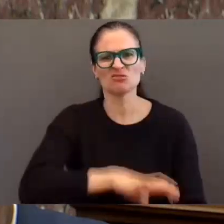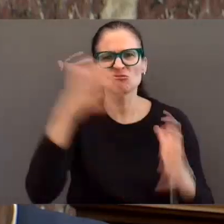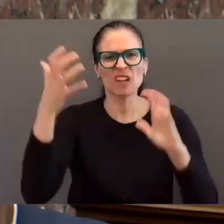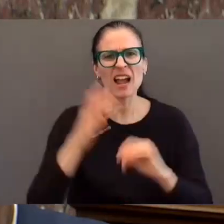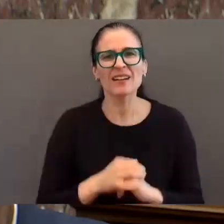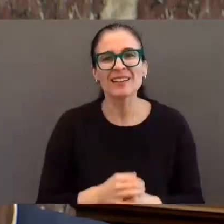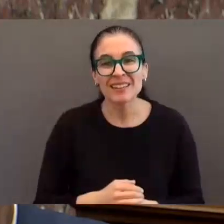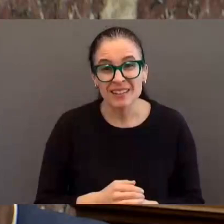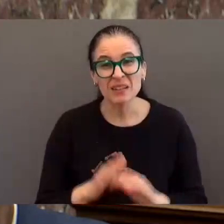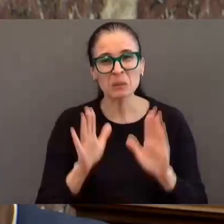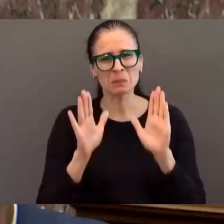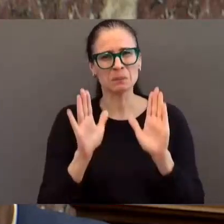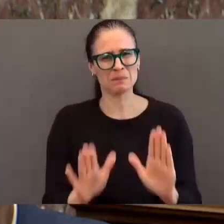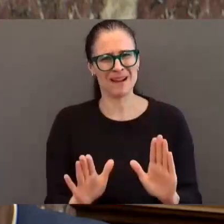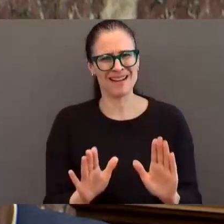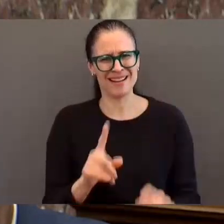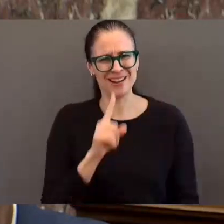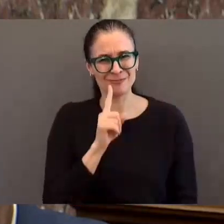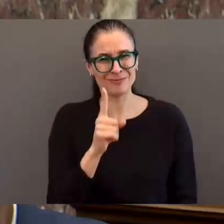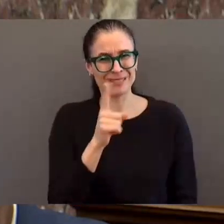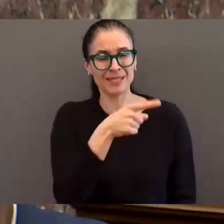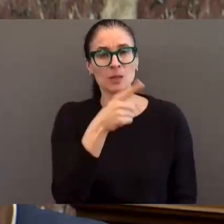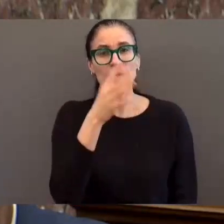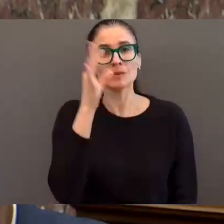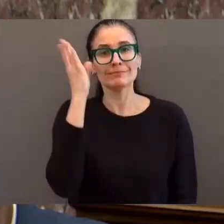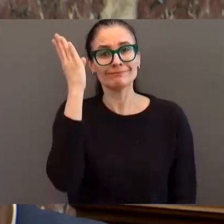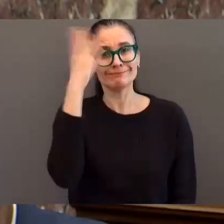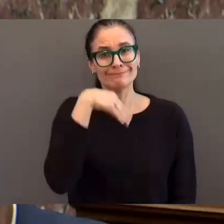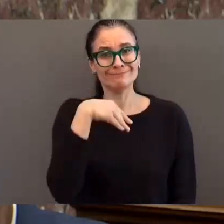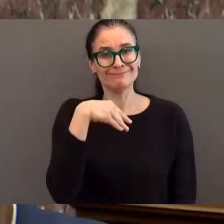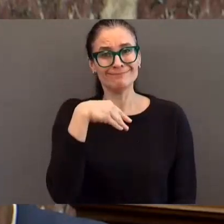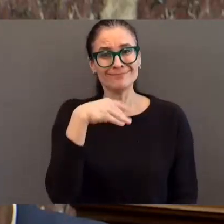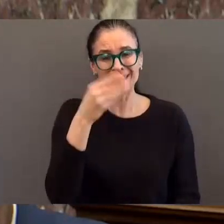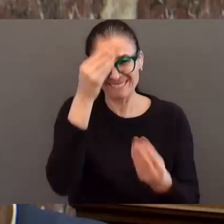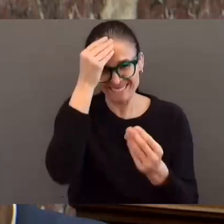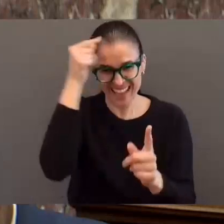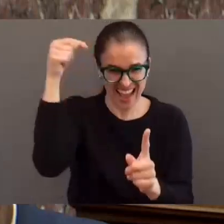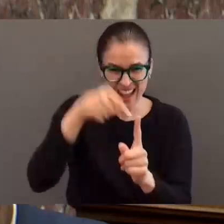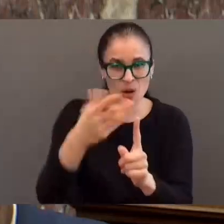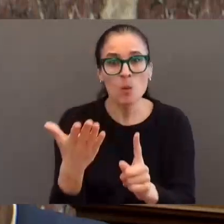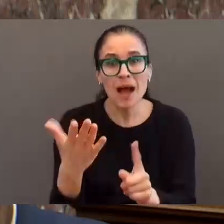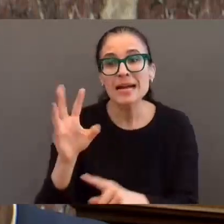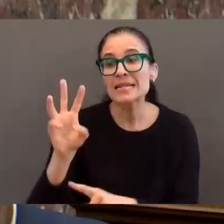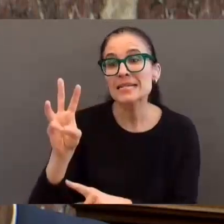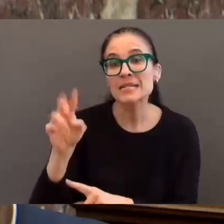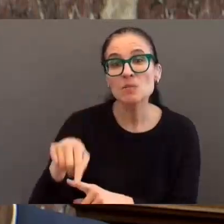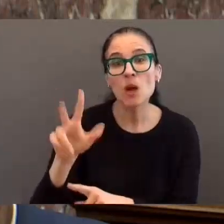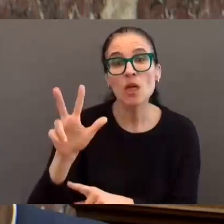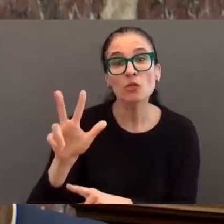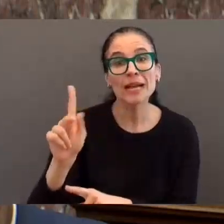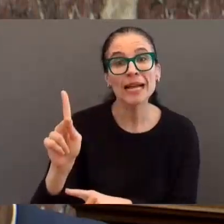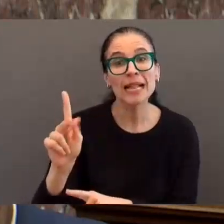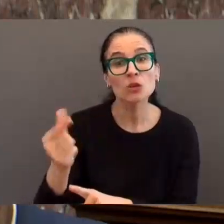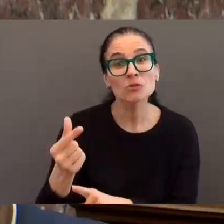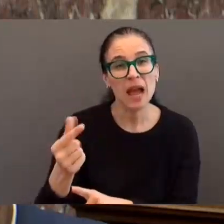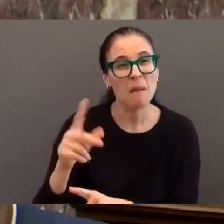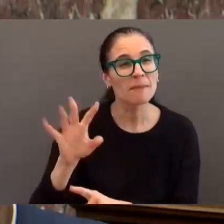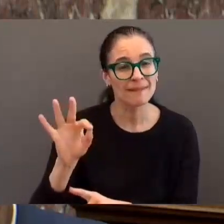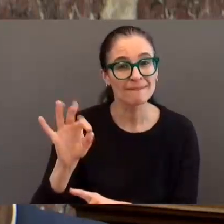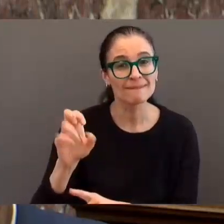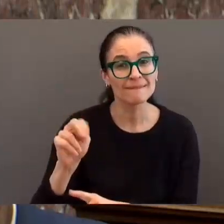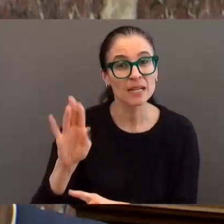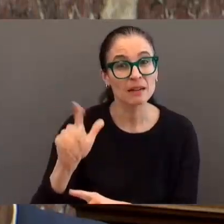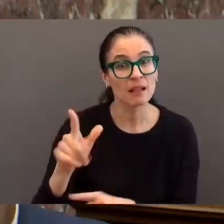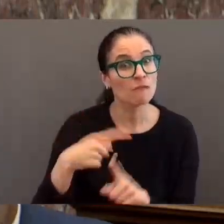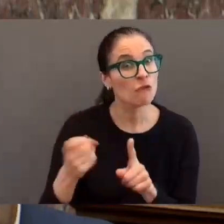fentanyl from Canada to Mexico, nearly 300 kilograms intercepted Member from